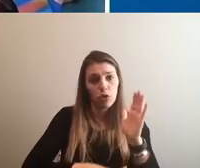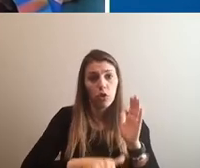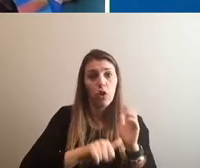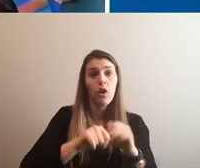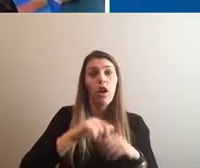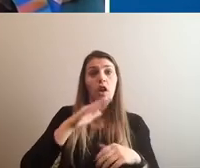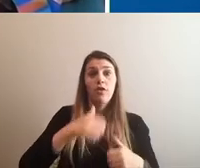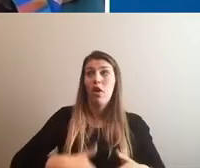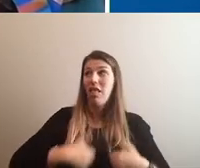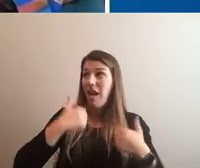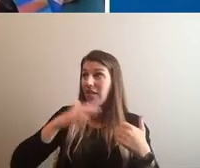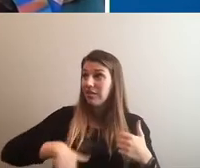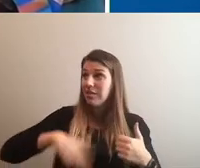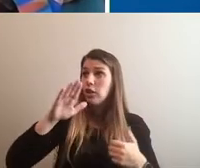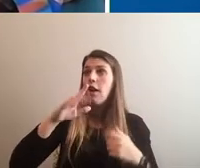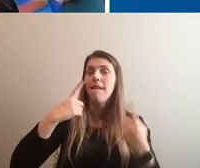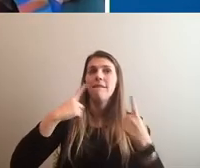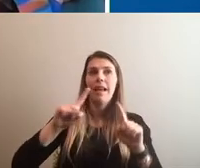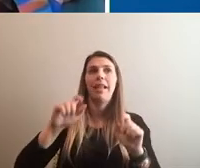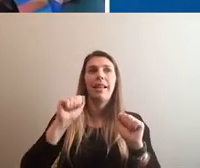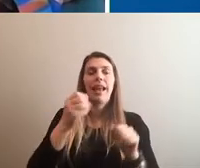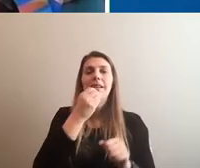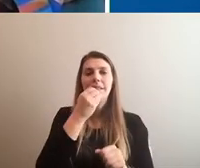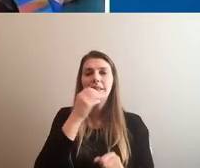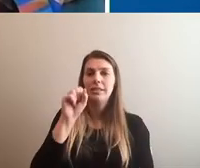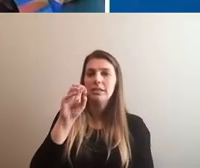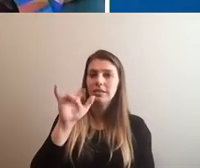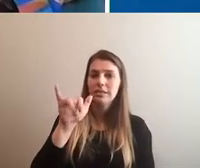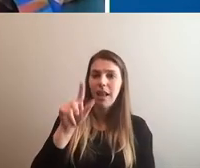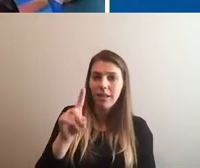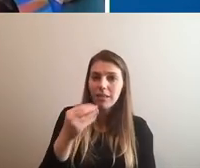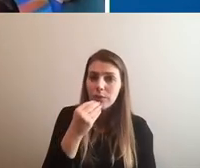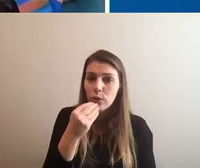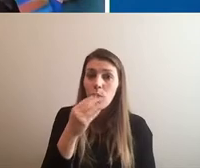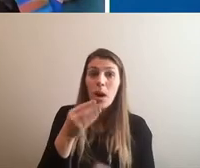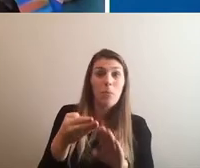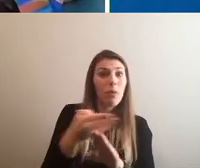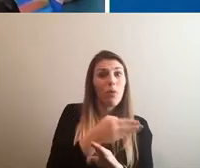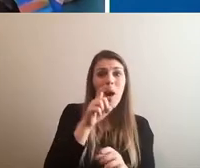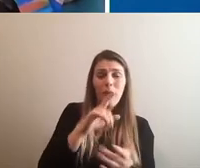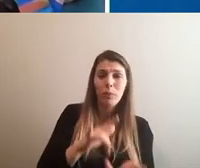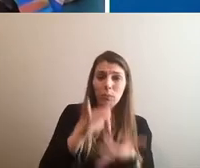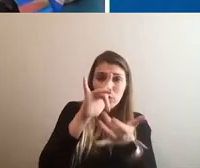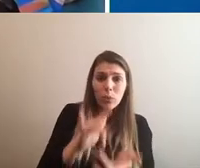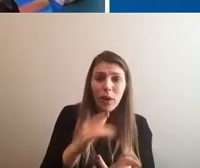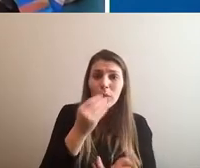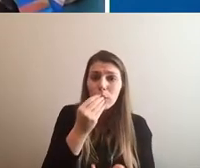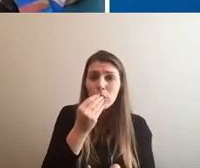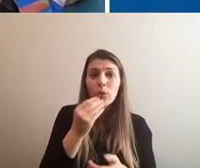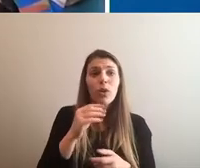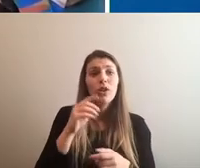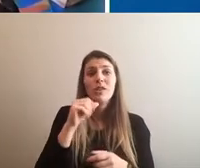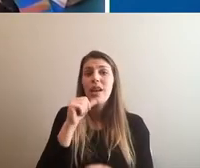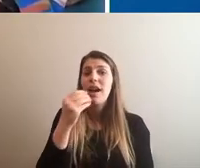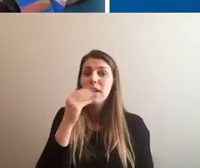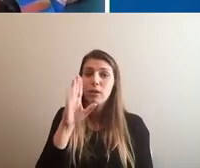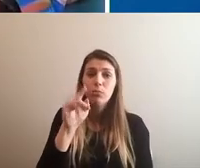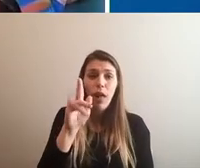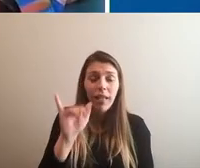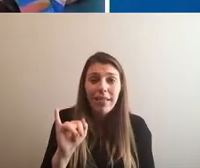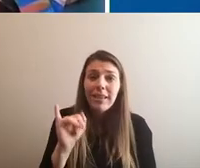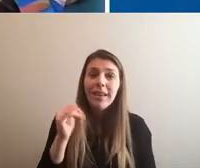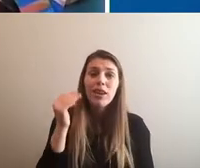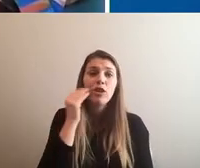life, that she had started eating solid foods. And before then that, she was on pureed food. She was not been able to eat properly. It was, you know, she